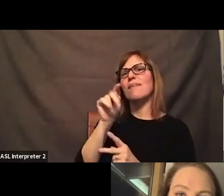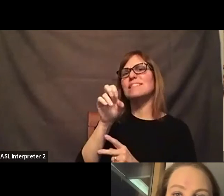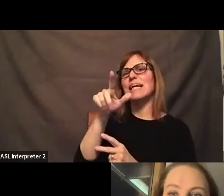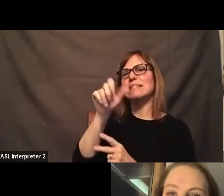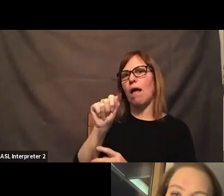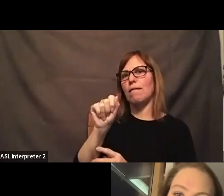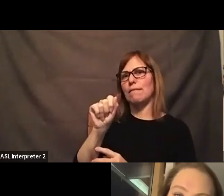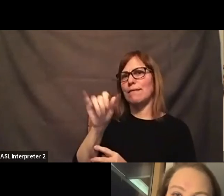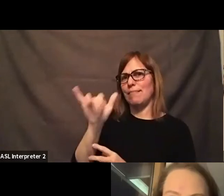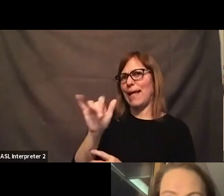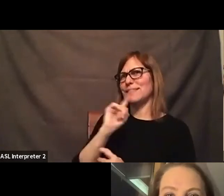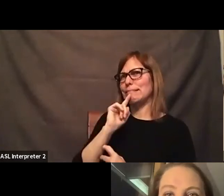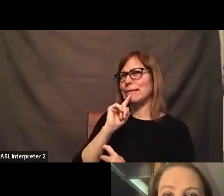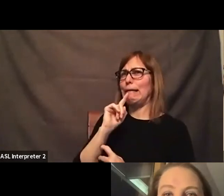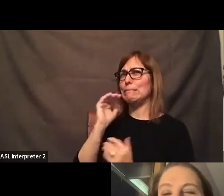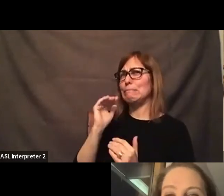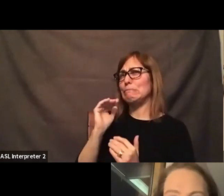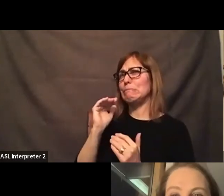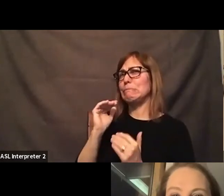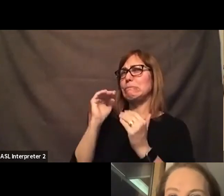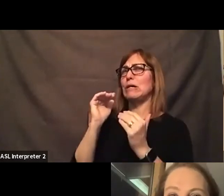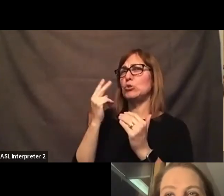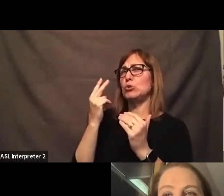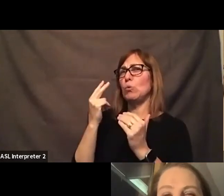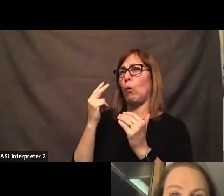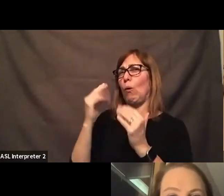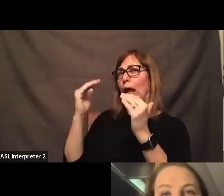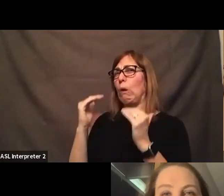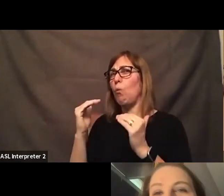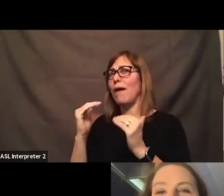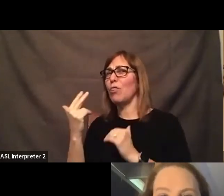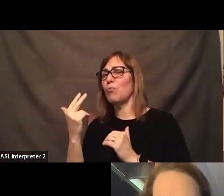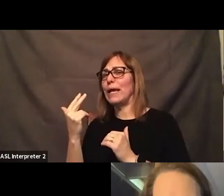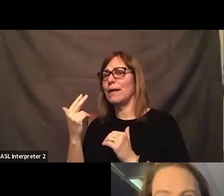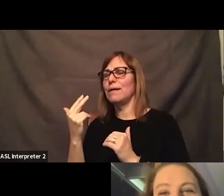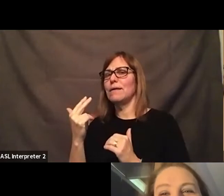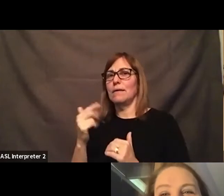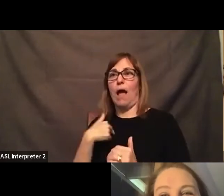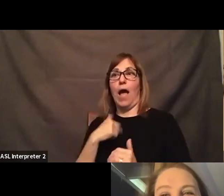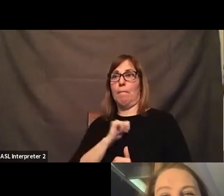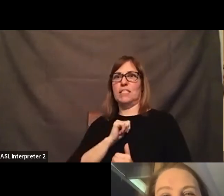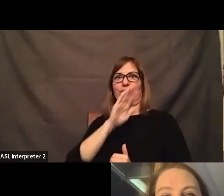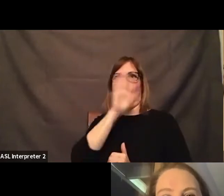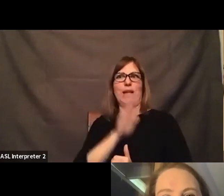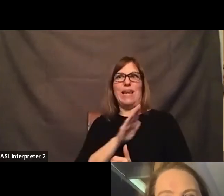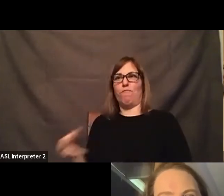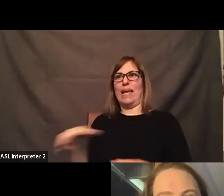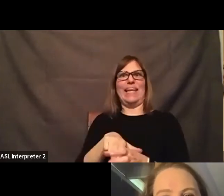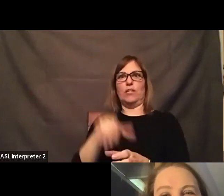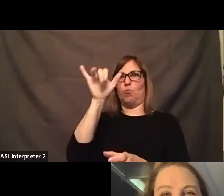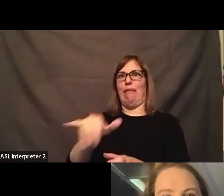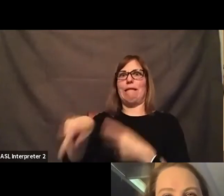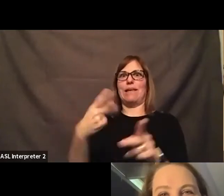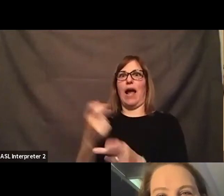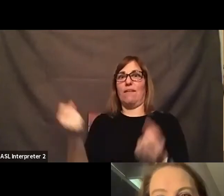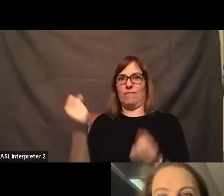level 2, low level 3 as autonomous vehicles. And I personally would never get into one of those vehicles and